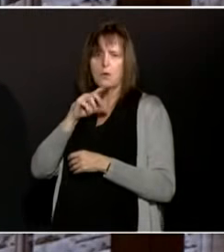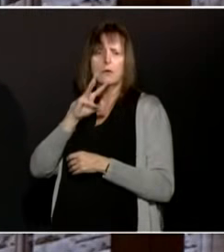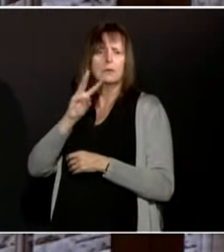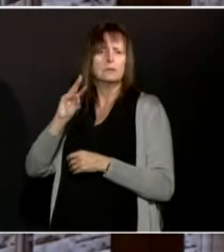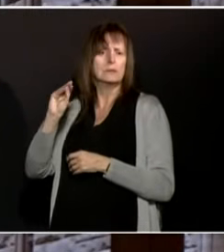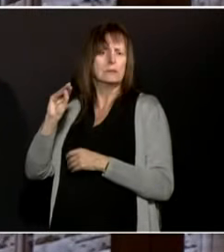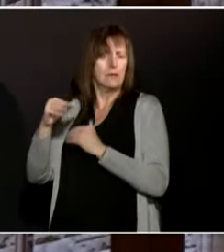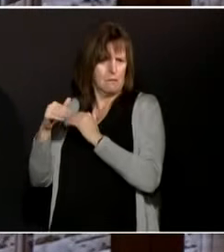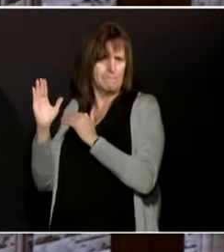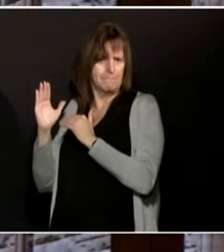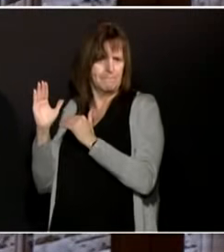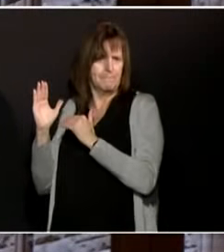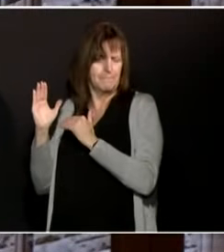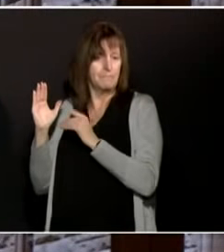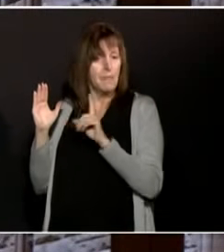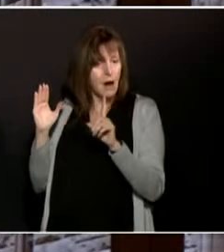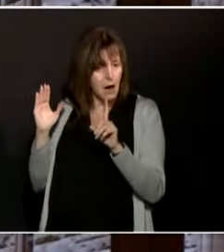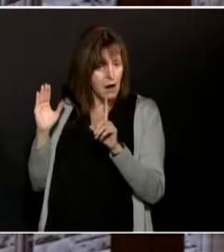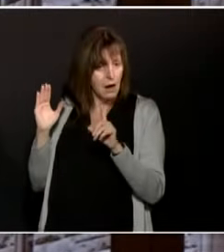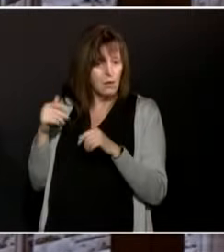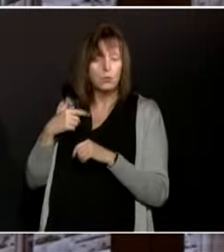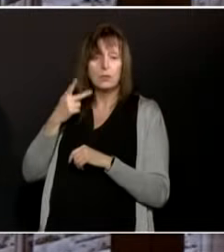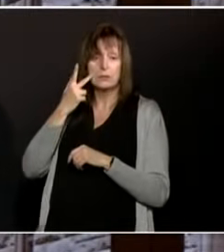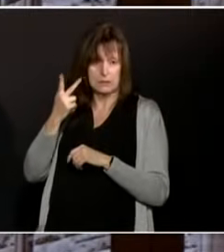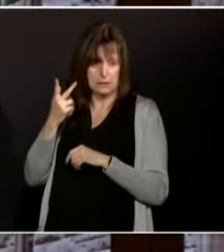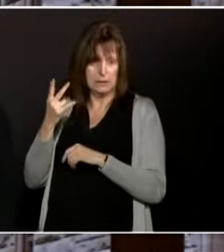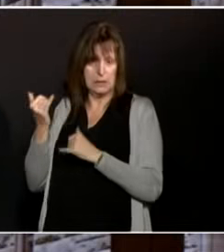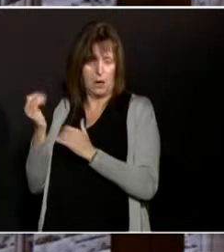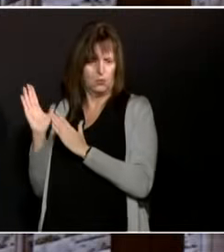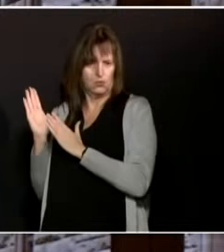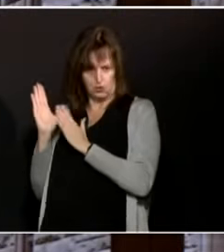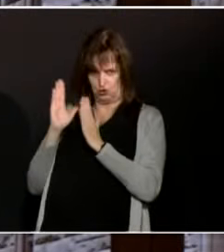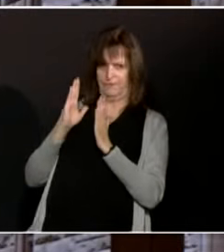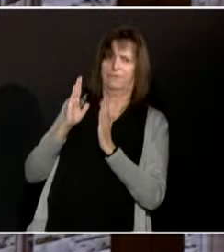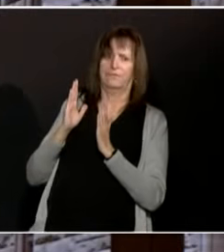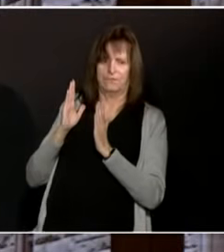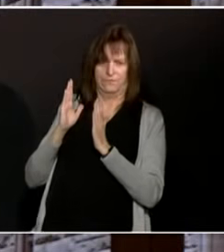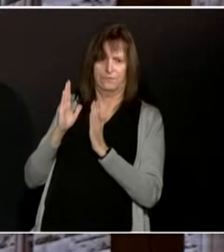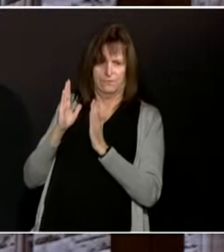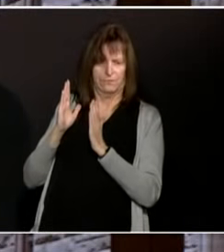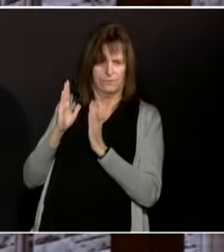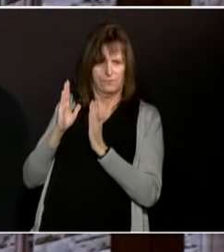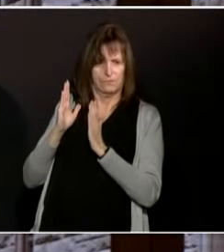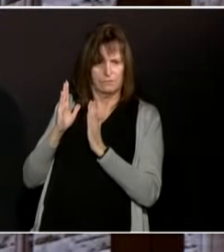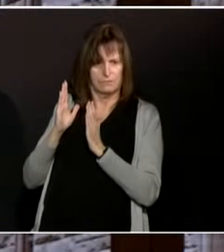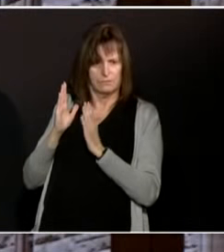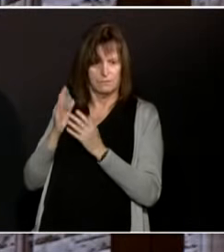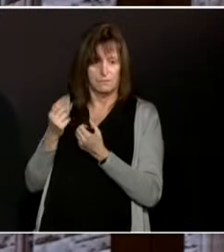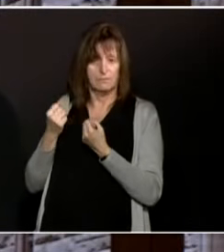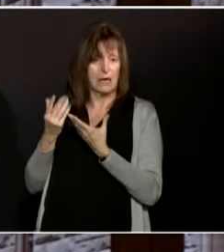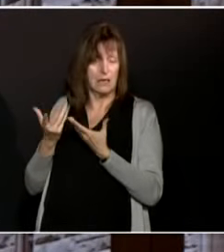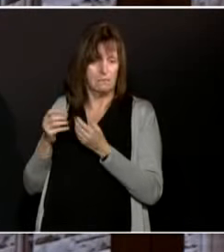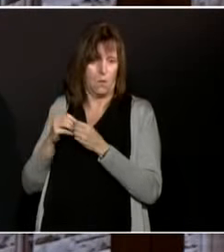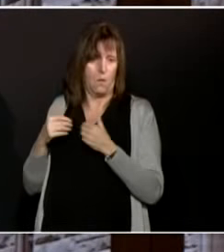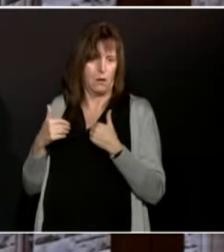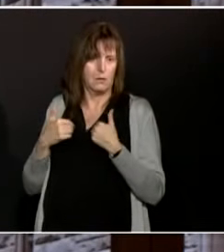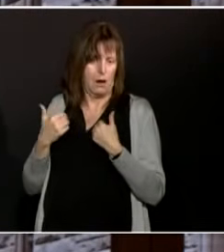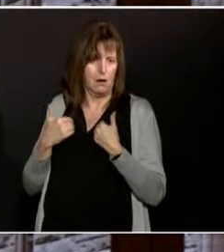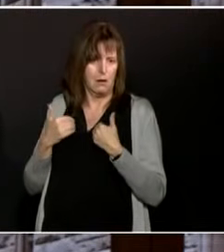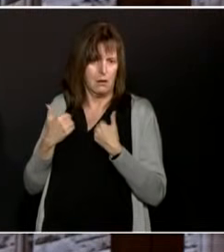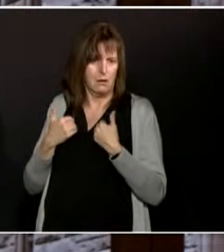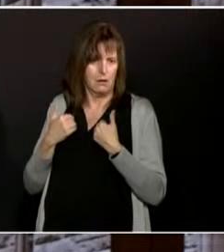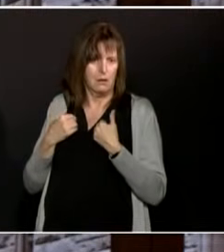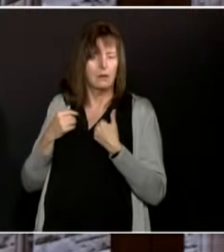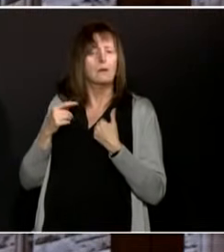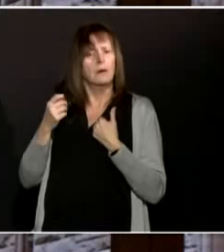that we're seeing a shift and a movement, but still a lot of our patients in there are over 60. And our